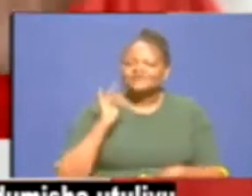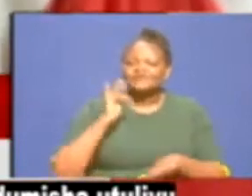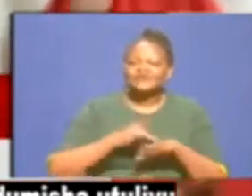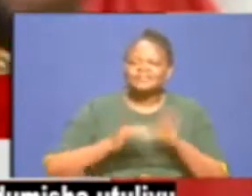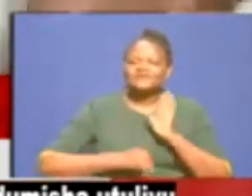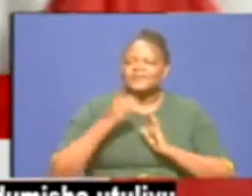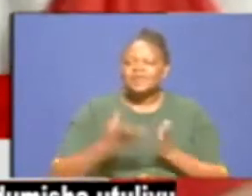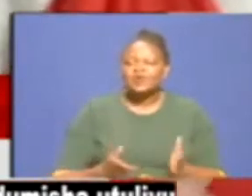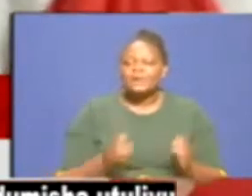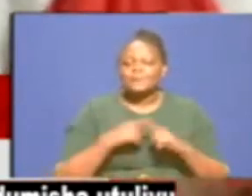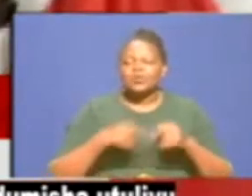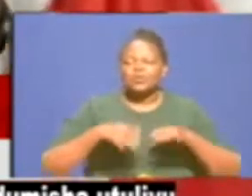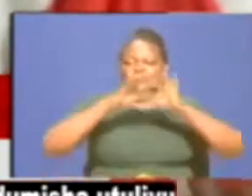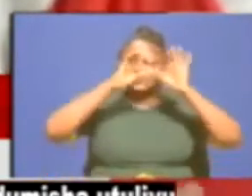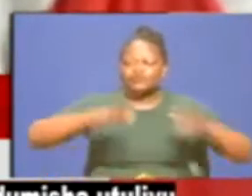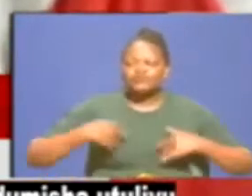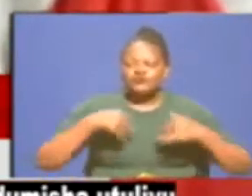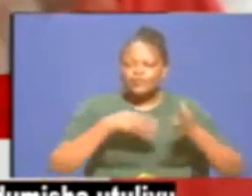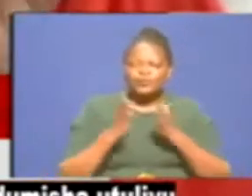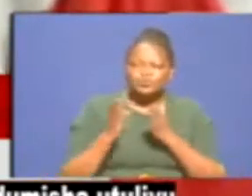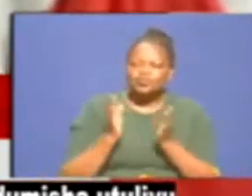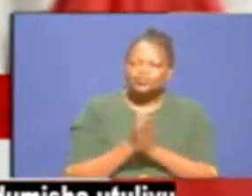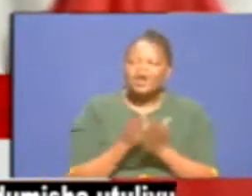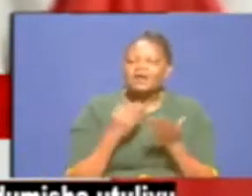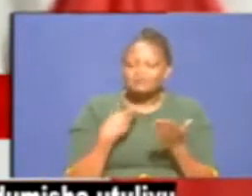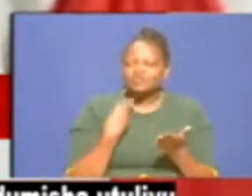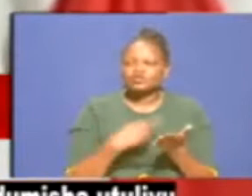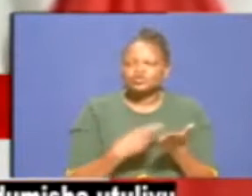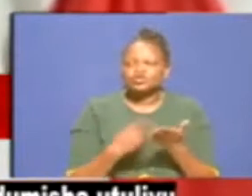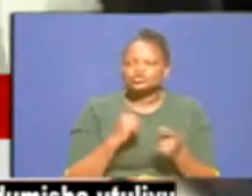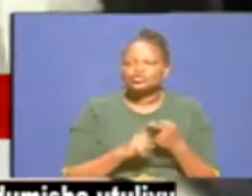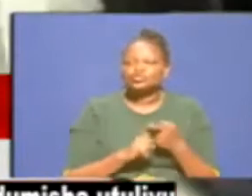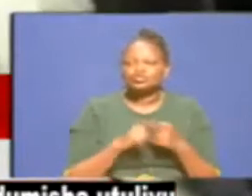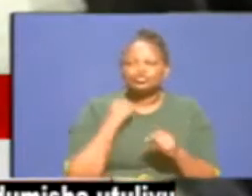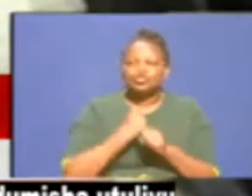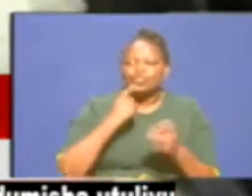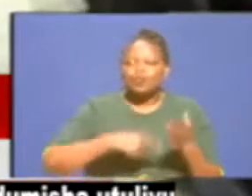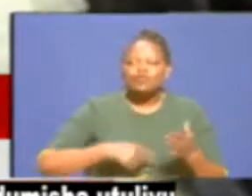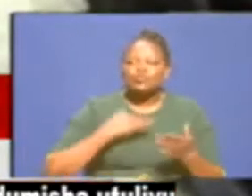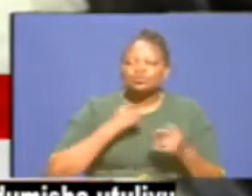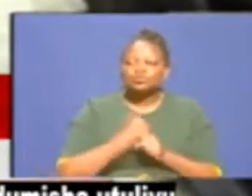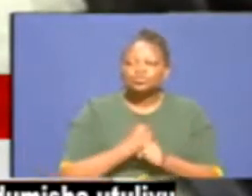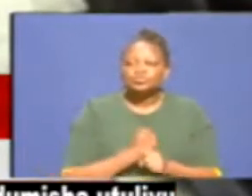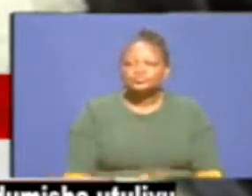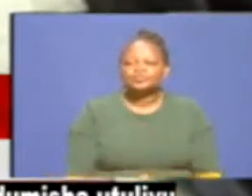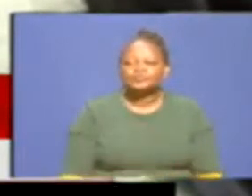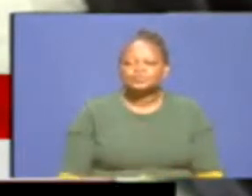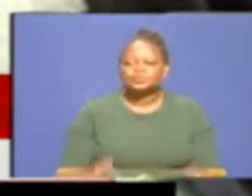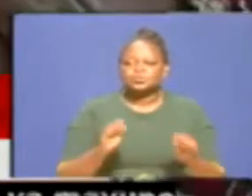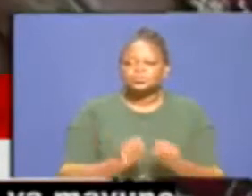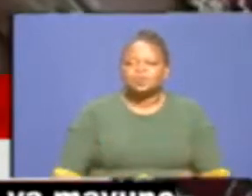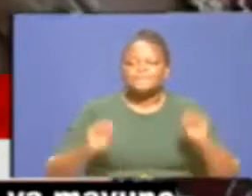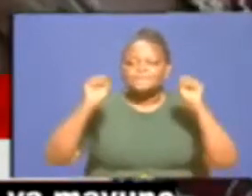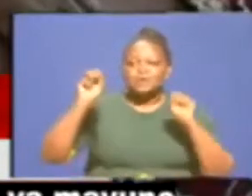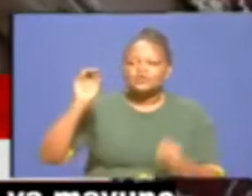Now with the devolution, you have an opportunity, you have resources to be able to do what you want to do. Mwenyekiti wa muungano wa mabunge ya kaunti Ndegwa